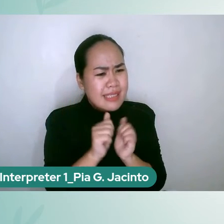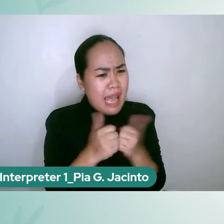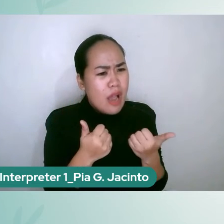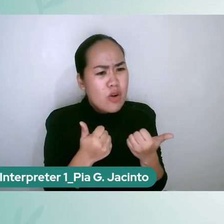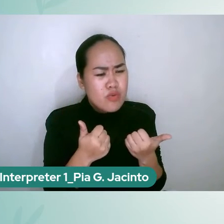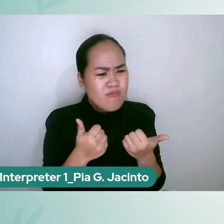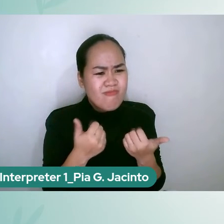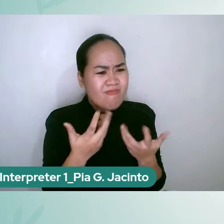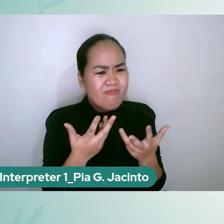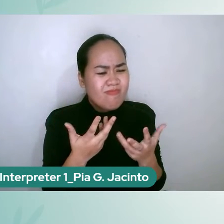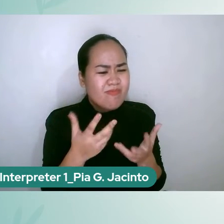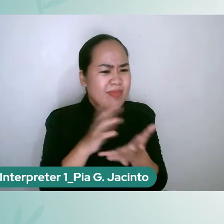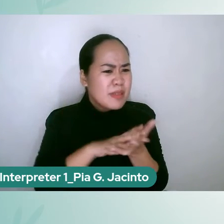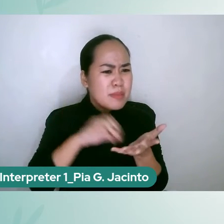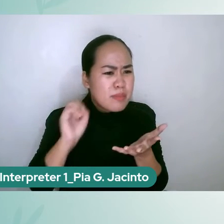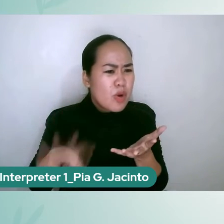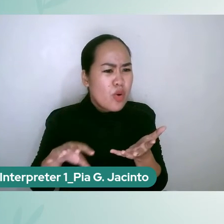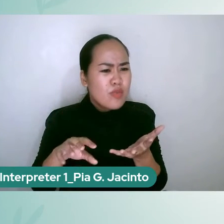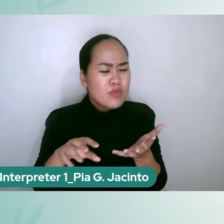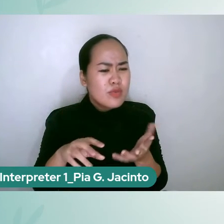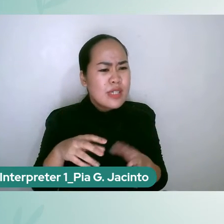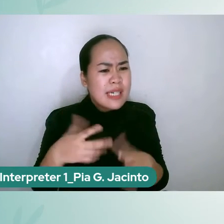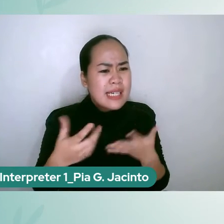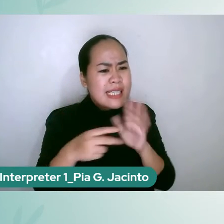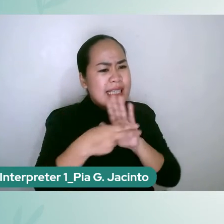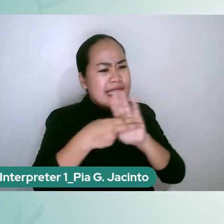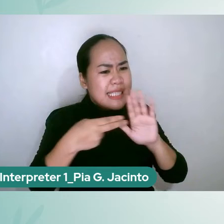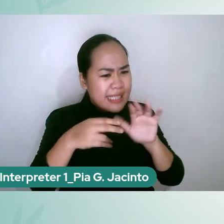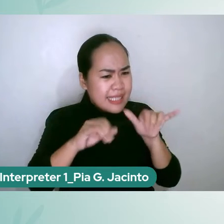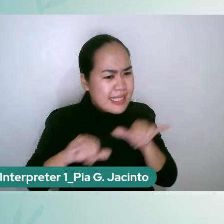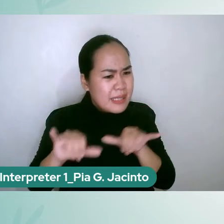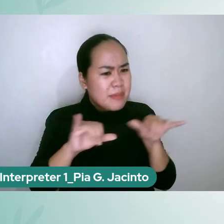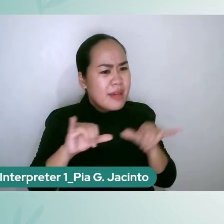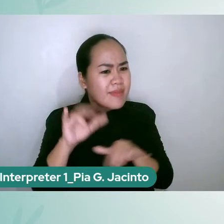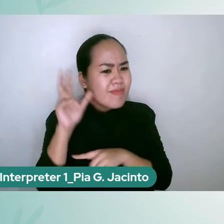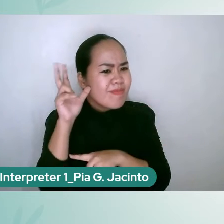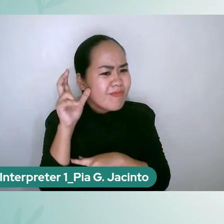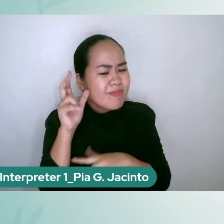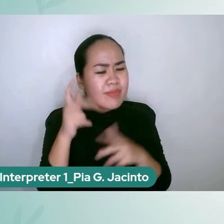destigmatize HPV as well as cervical cancer. And we have heard, and